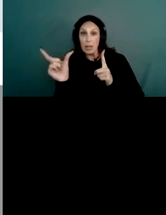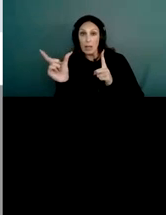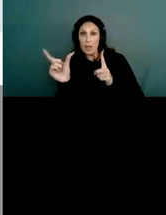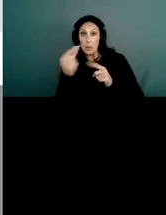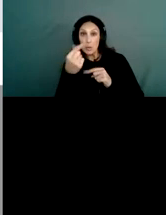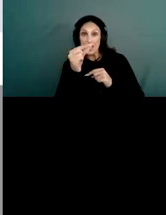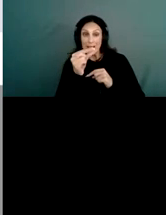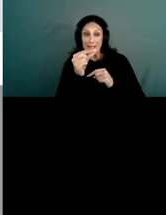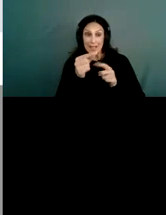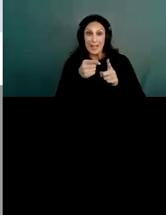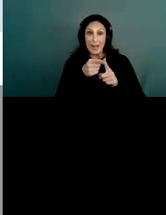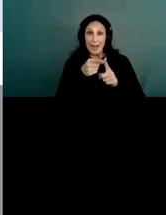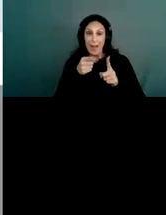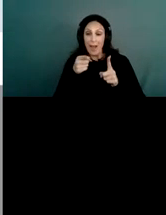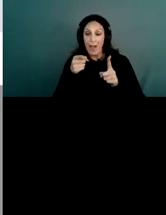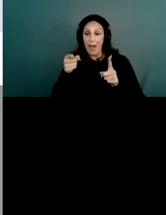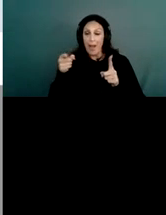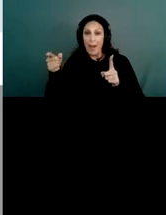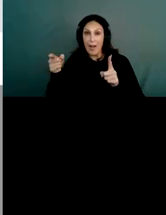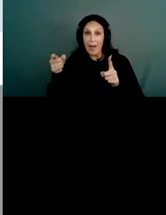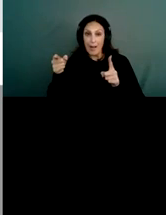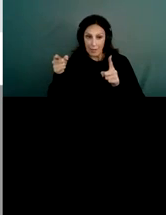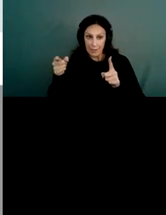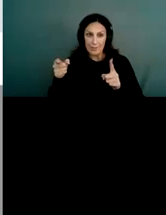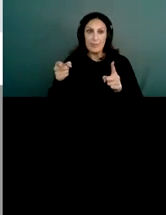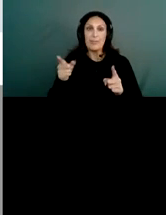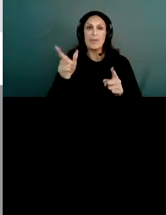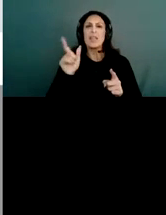colors if I Done. start to struggle.